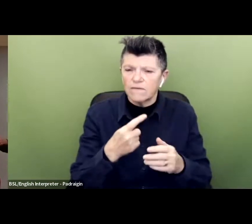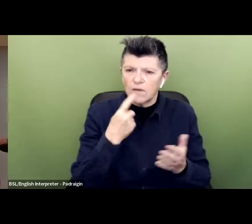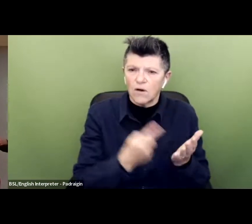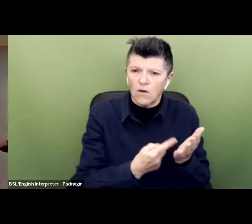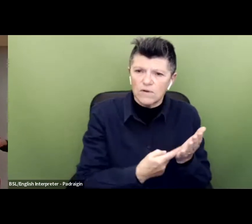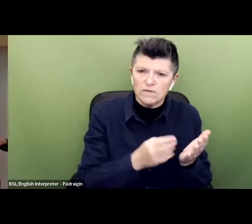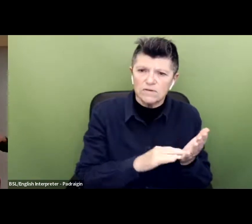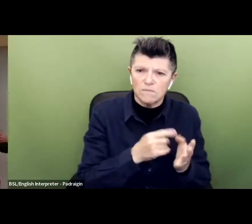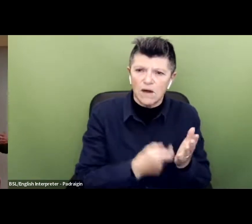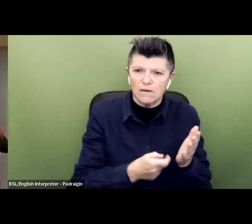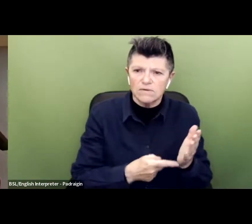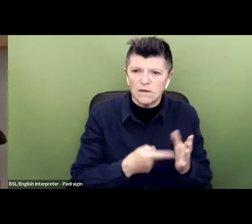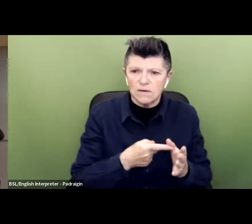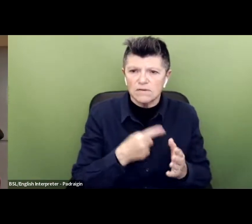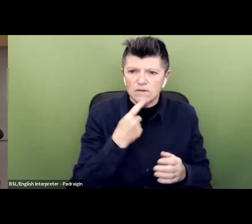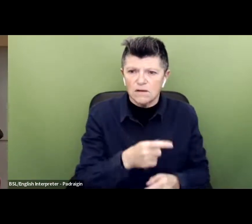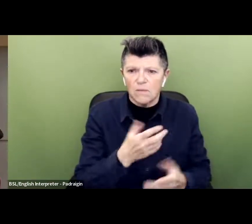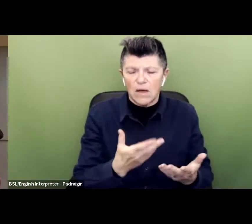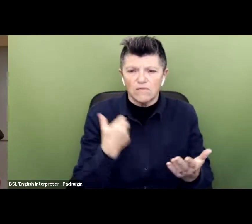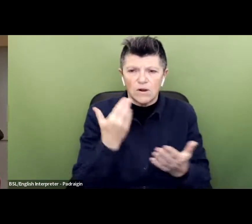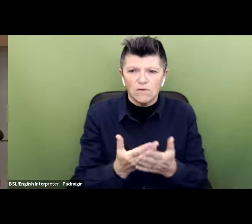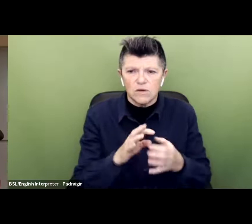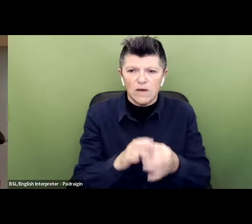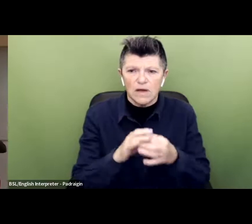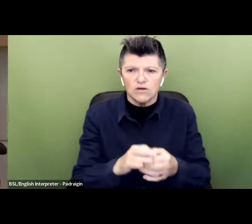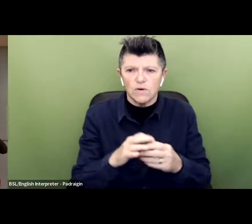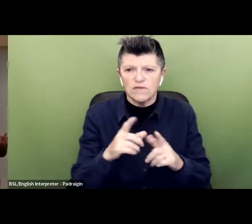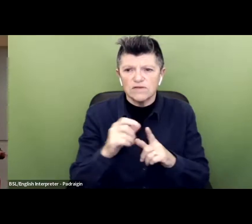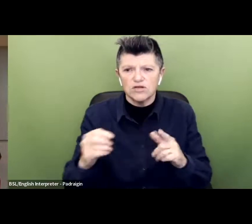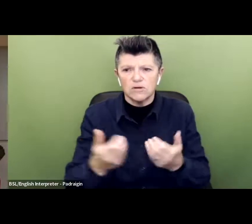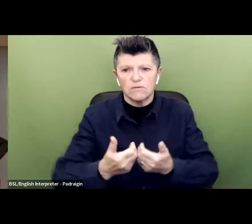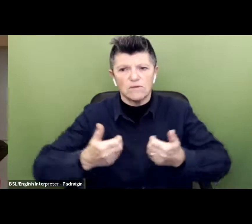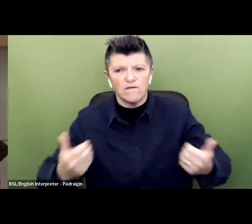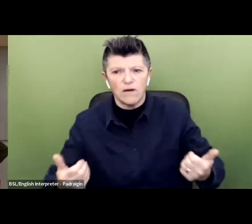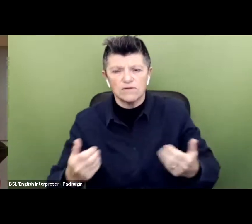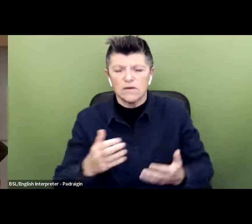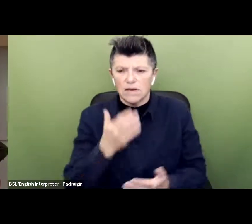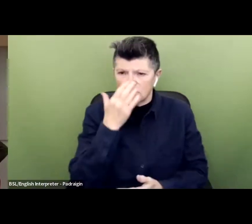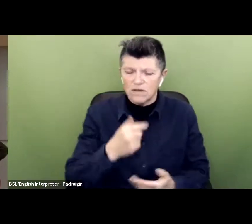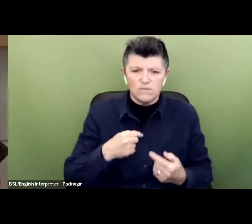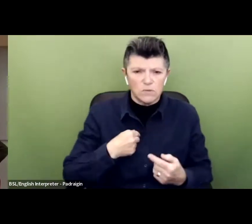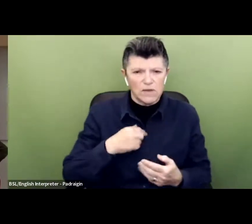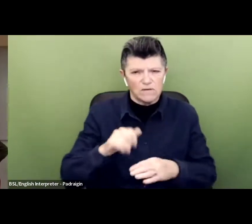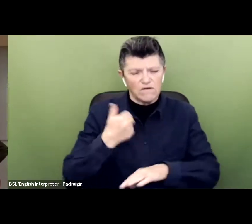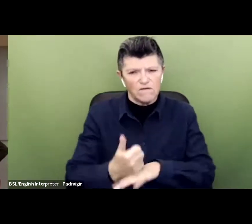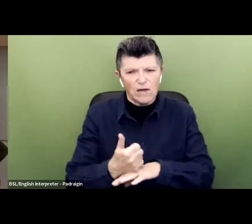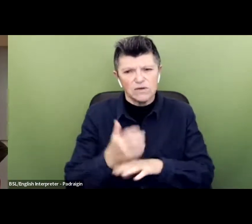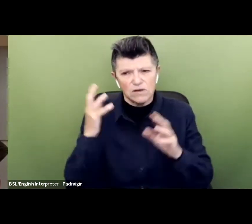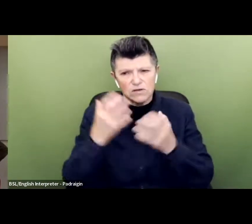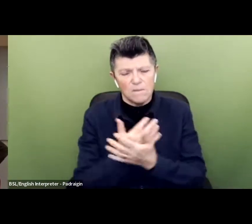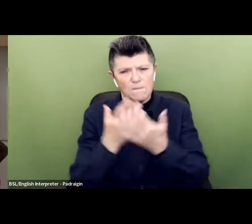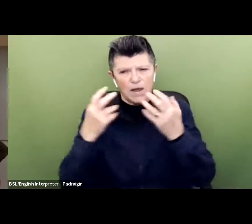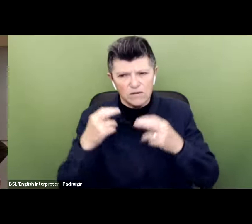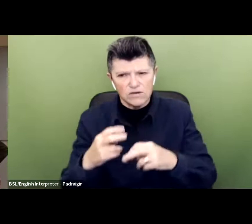engagement with the debate about the digital divide. Because this seems to me to be one of the founding concerns of many researchers who are making